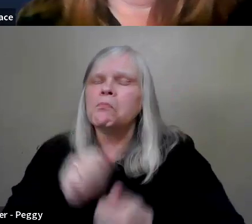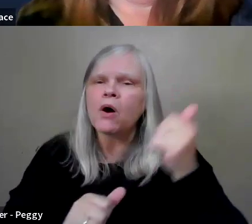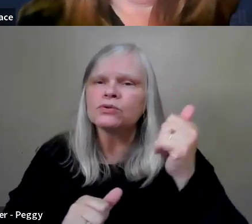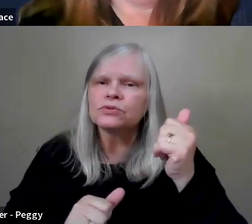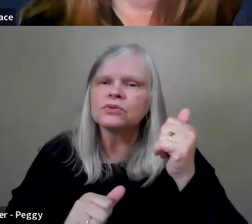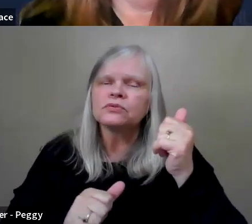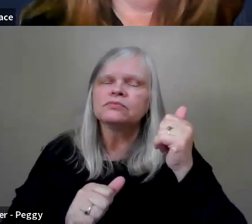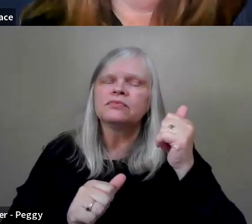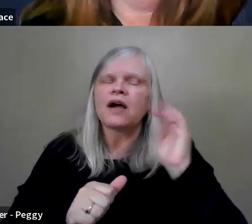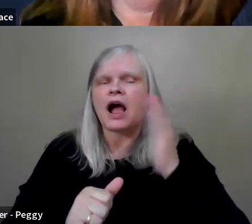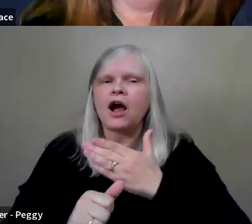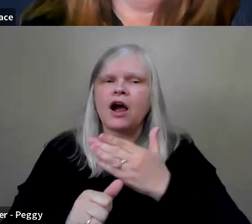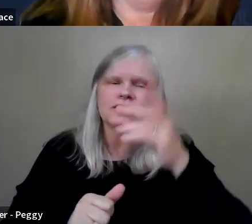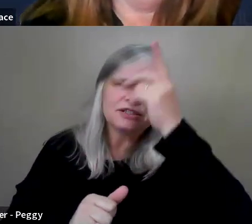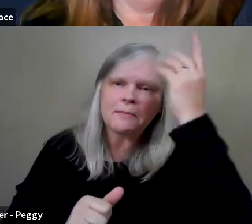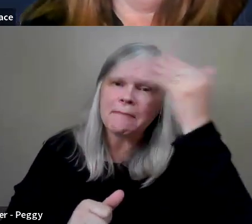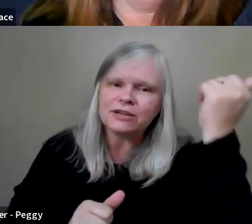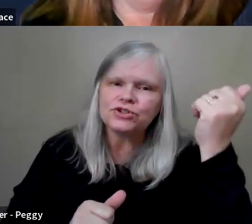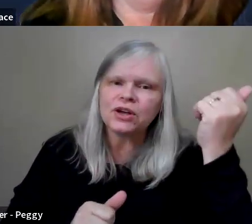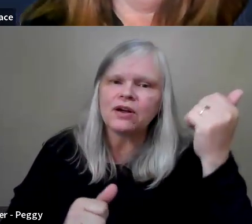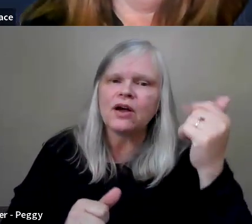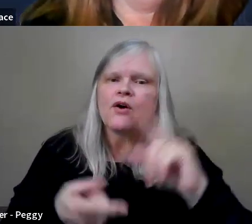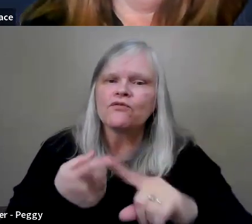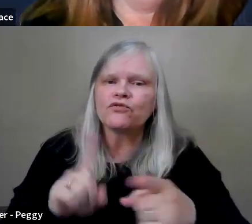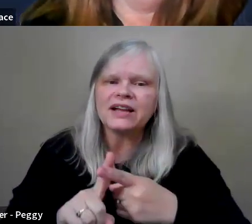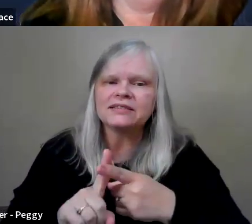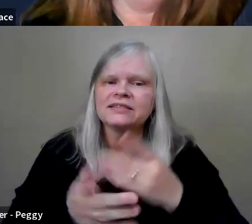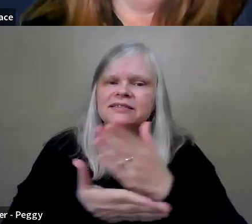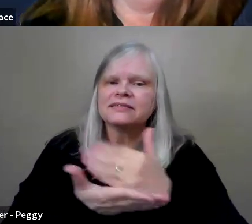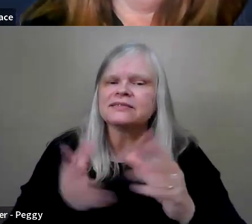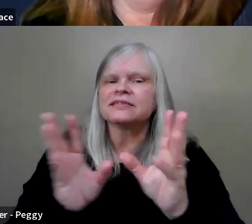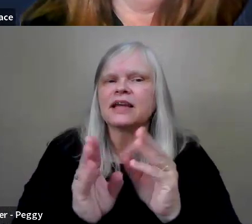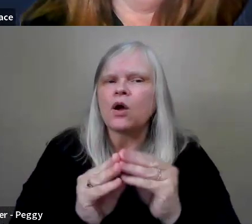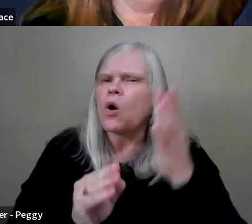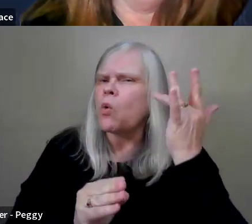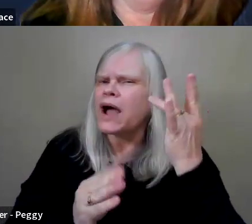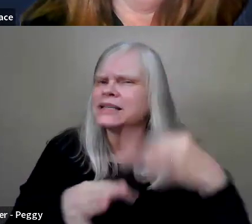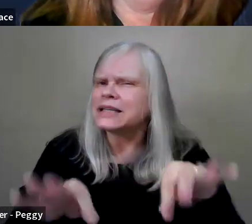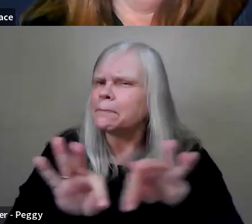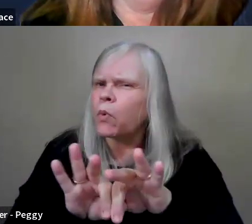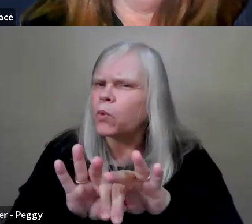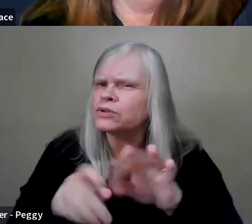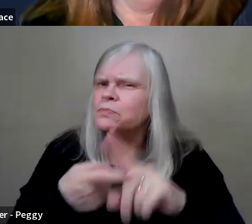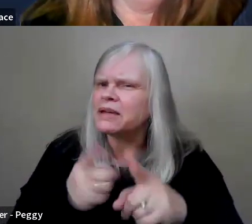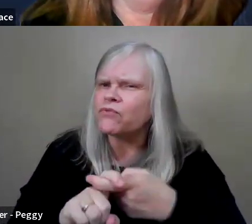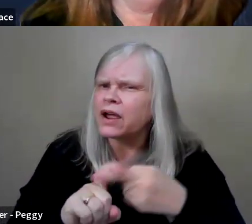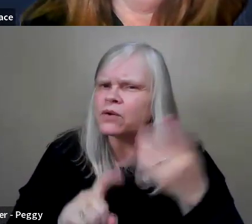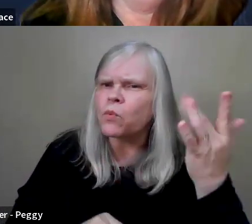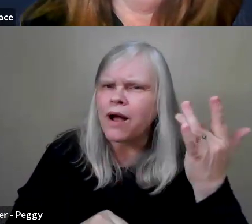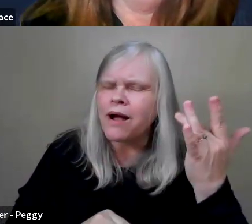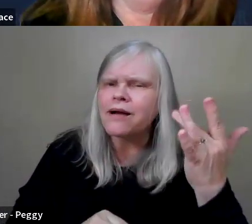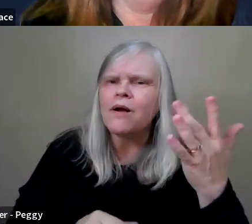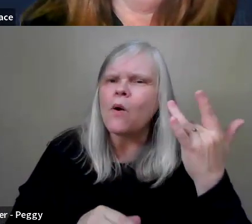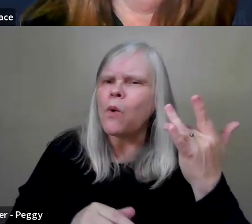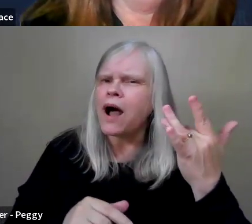Friend sessions. So I'll let him talk about why it's so important to be a dementia friend and a little bit about what it's like to